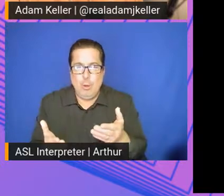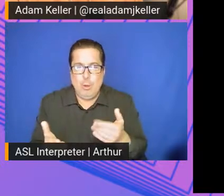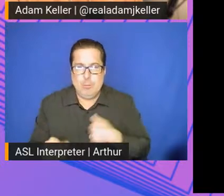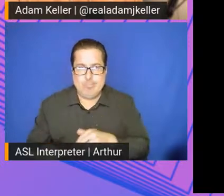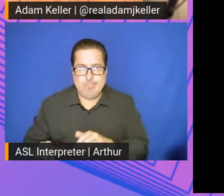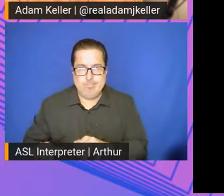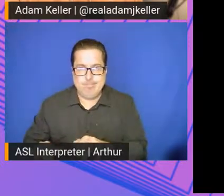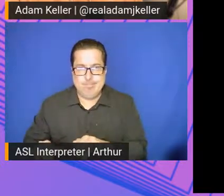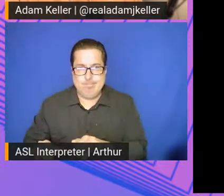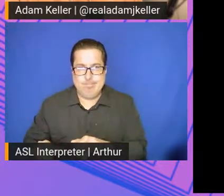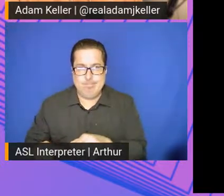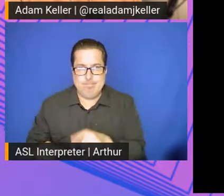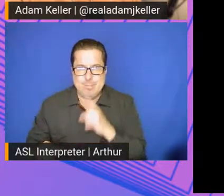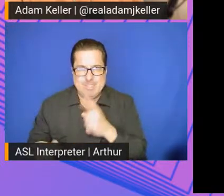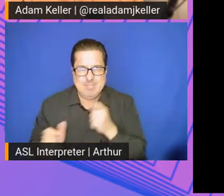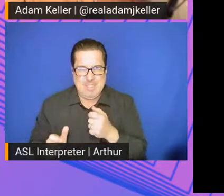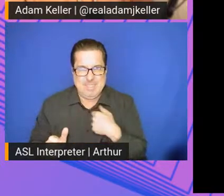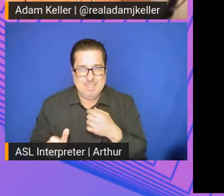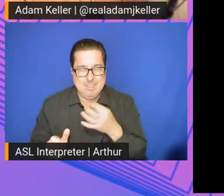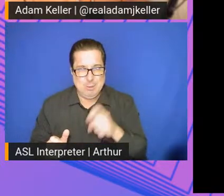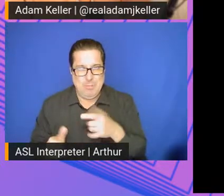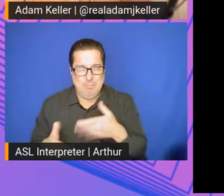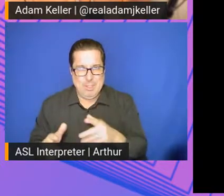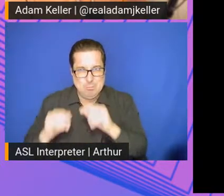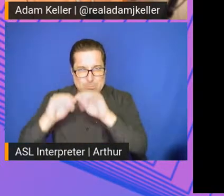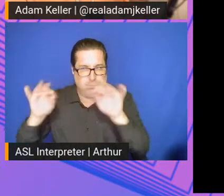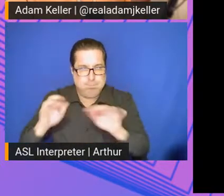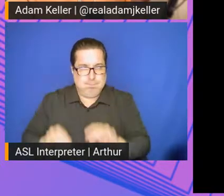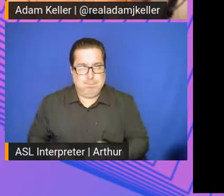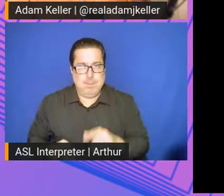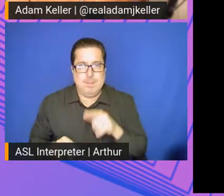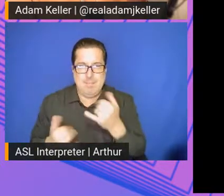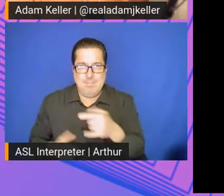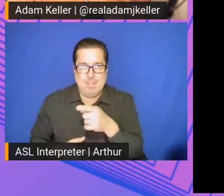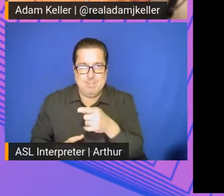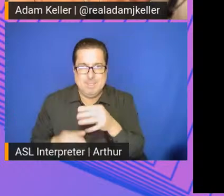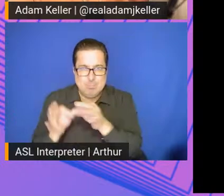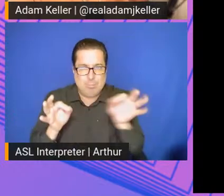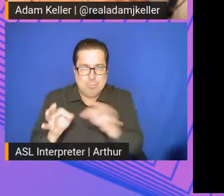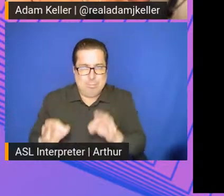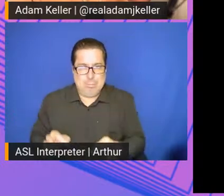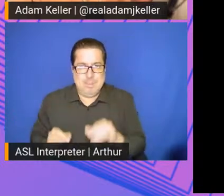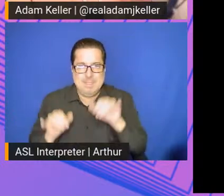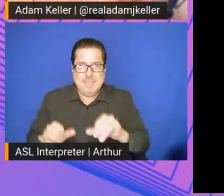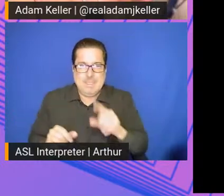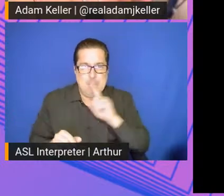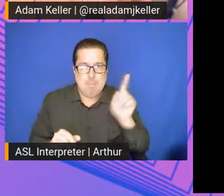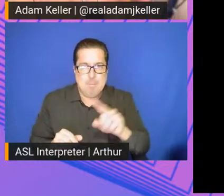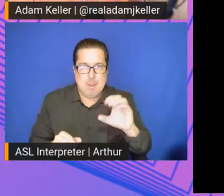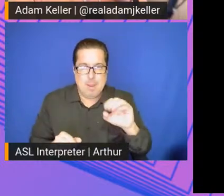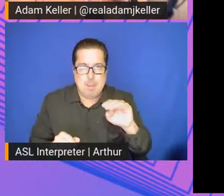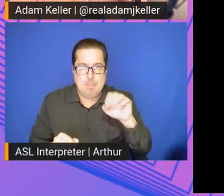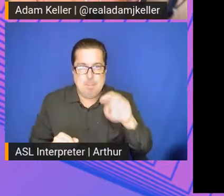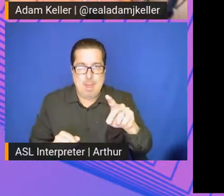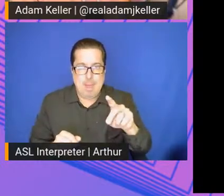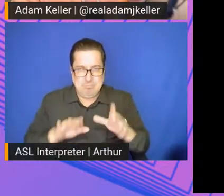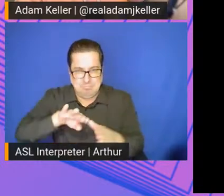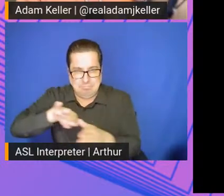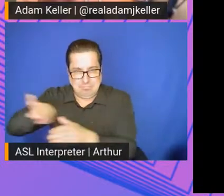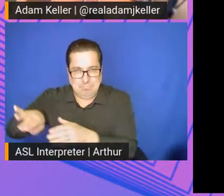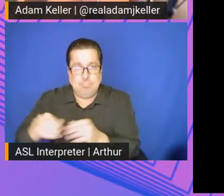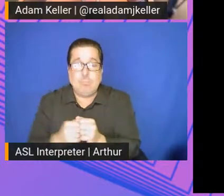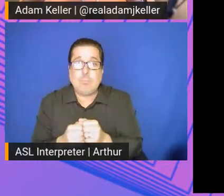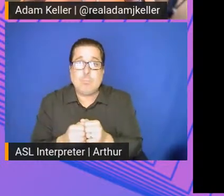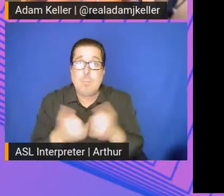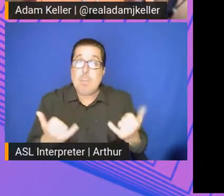Actually, this should be done in just a moment here. So there you go. You can see the same command. So what we were able to do here today is we were